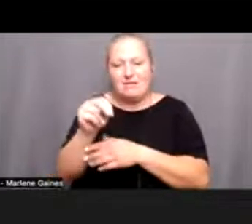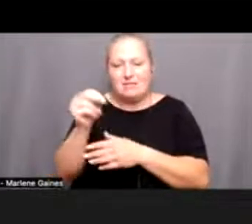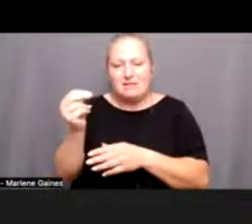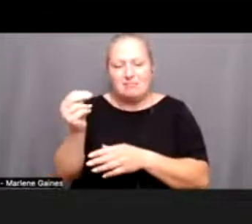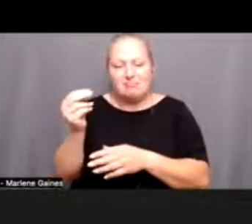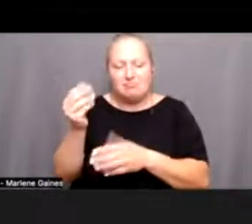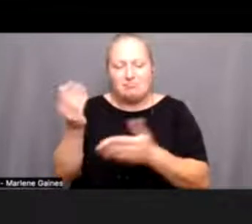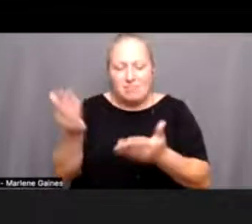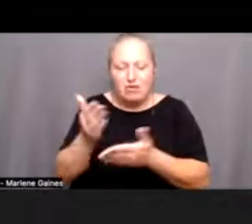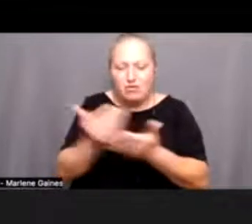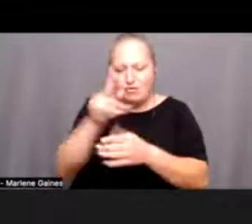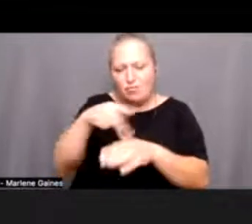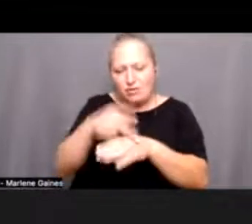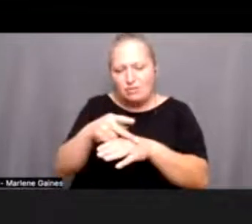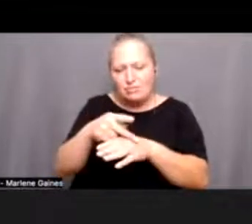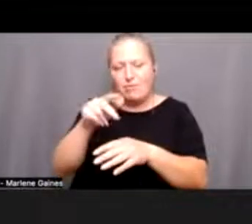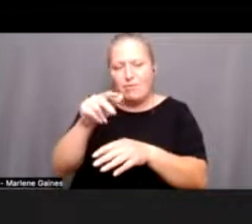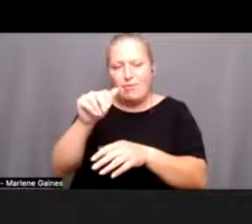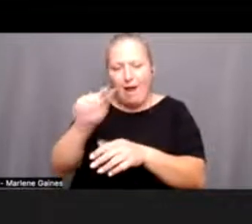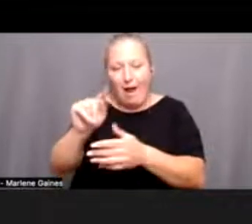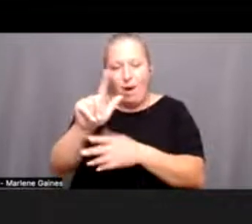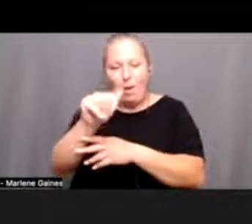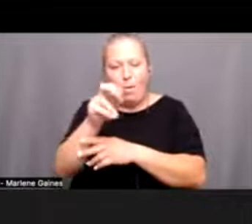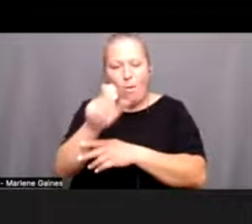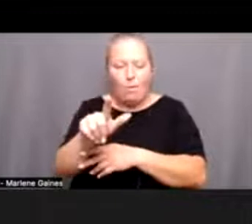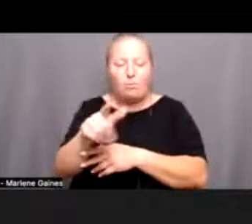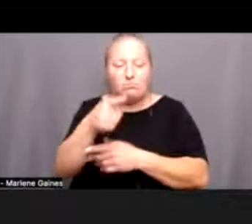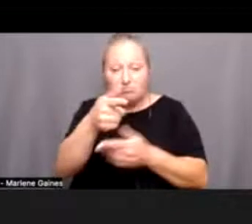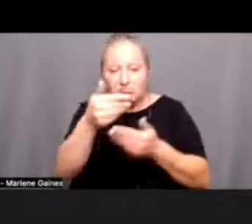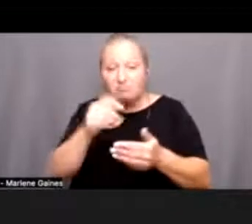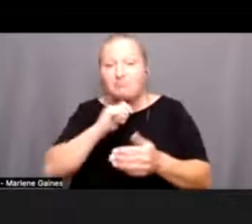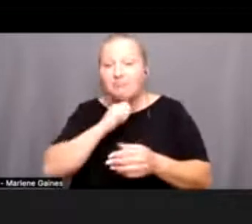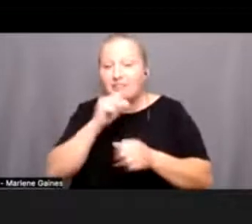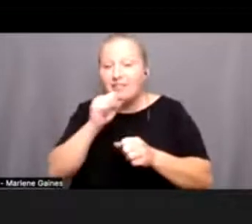at Laurel. Nelson, if you can unmute and say a few words.